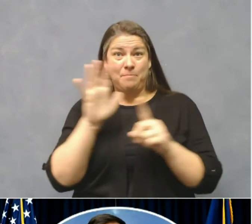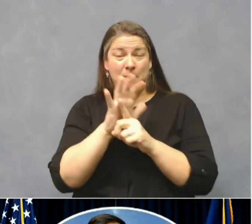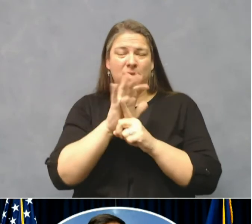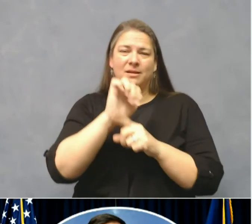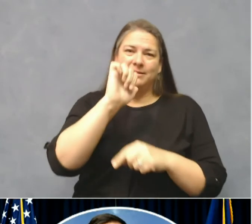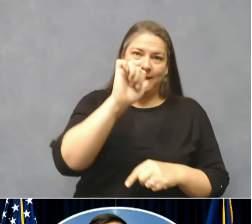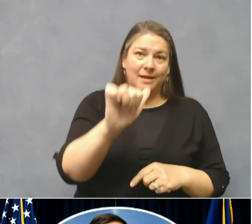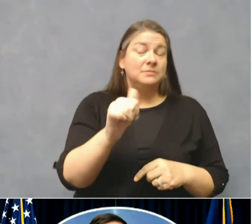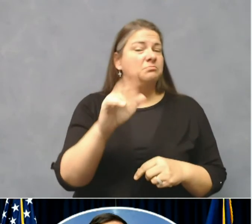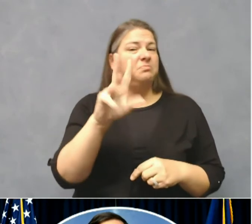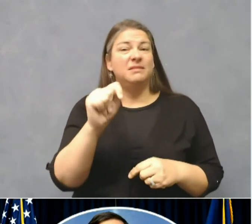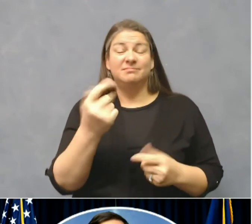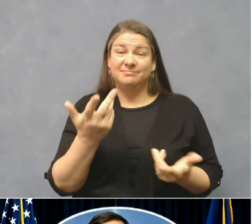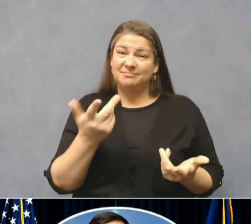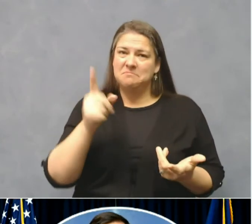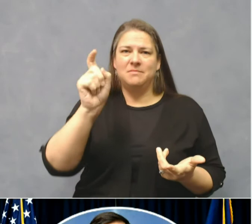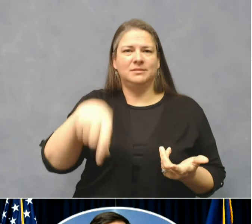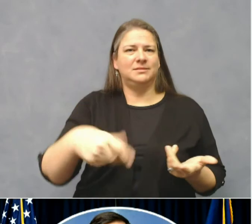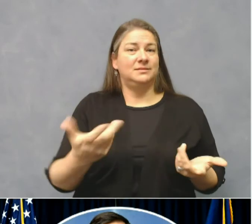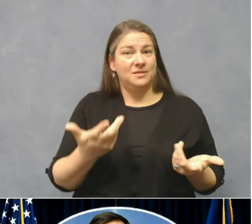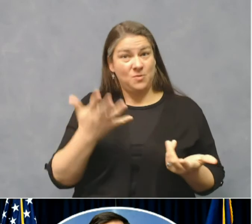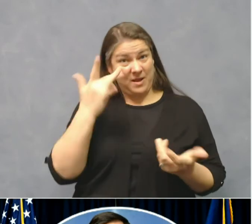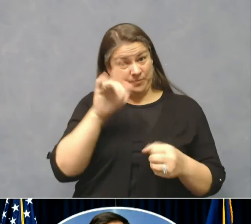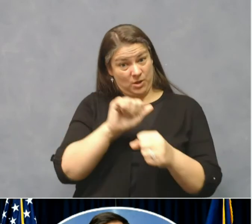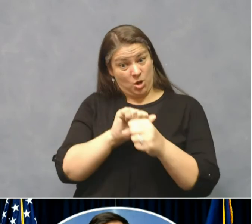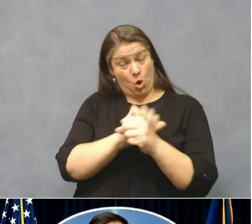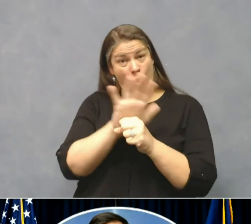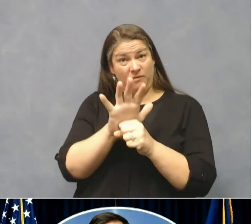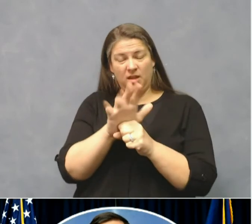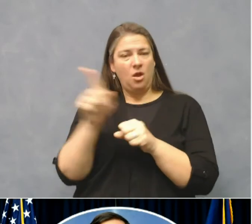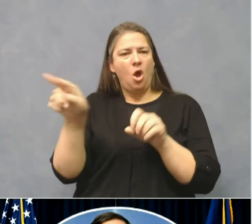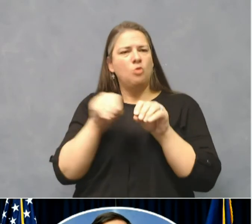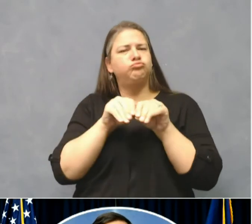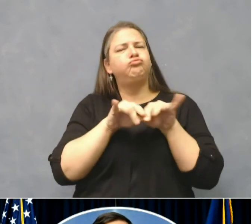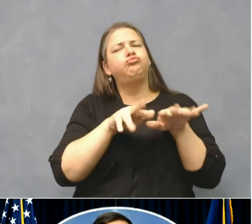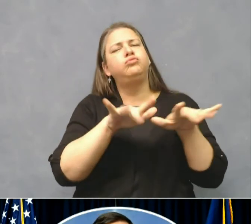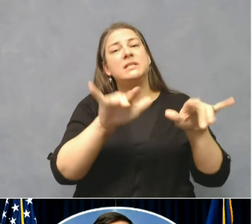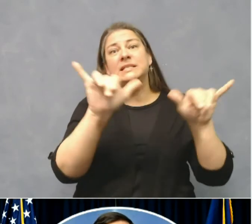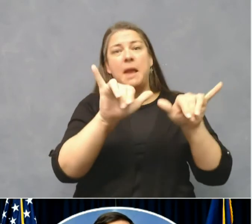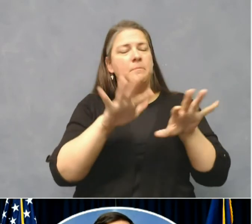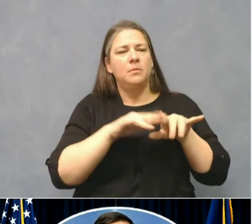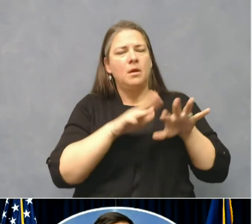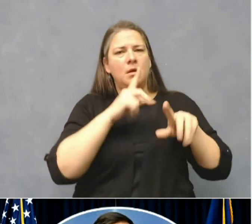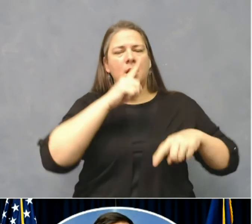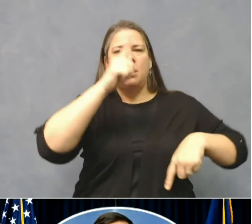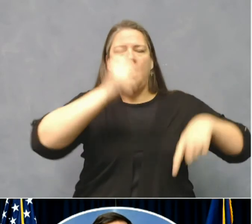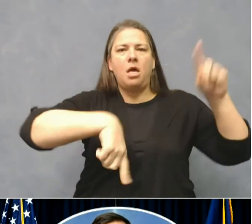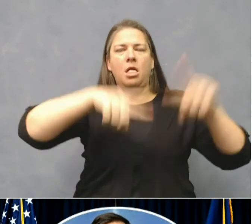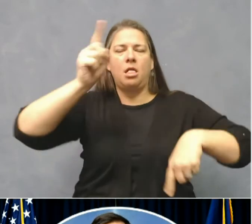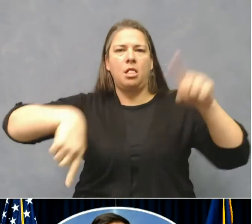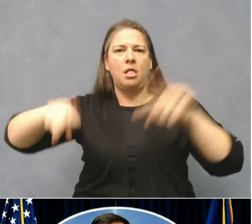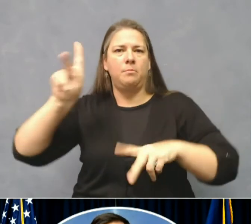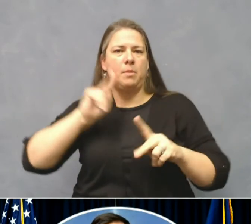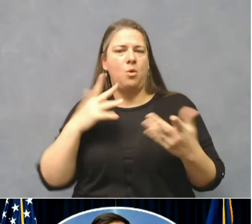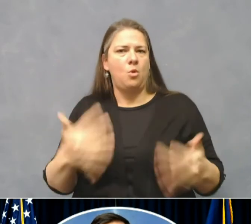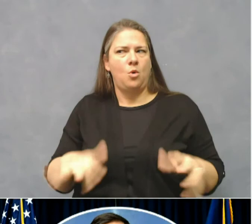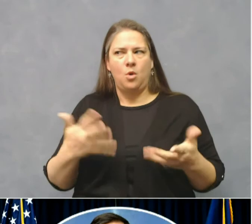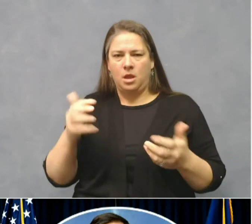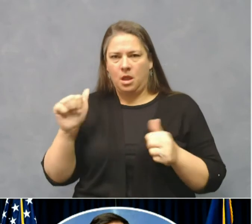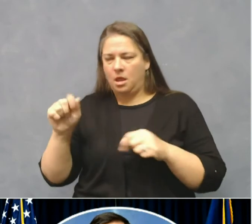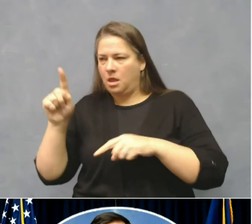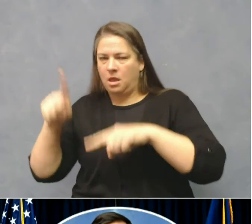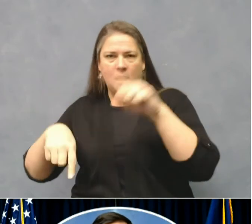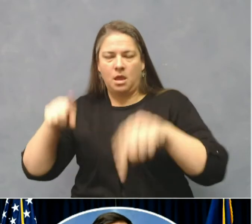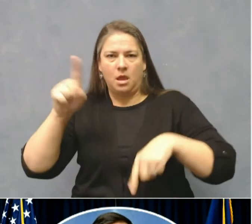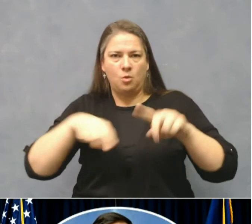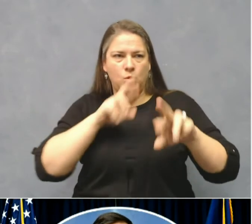Equally, because this virus doesn't spread equally in all places. But it is absolutely necessary to protect those